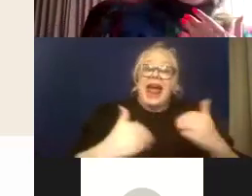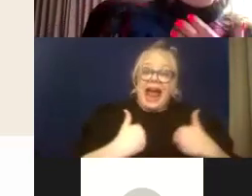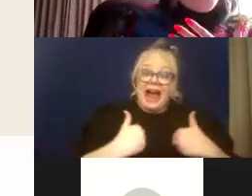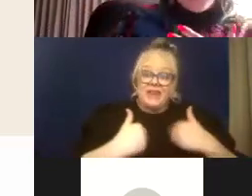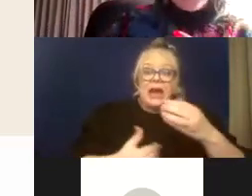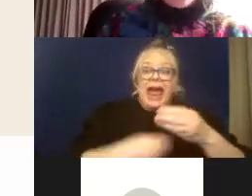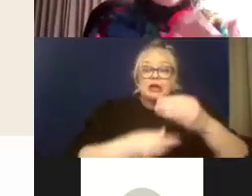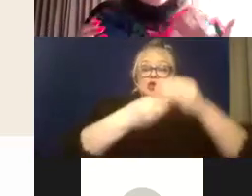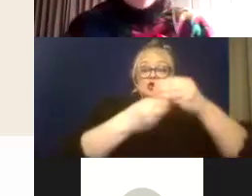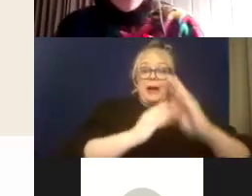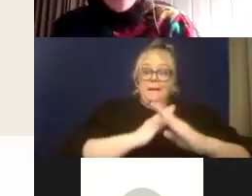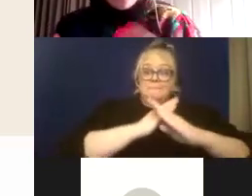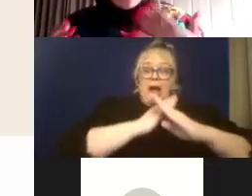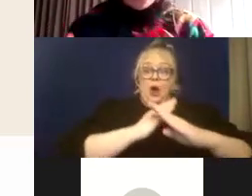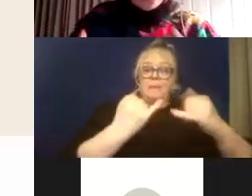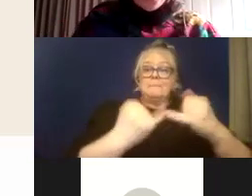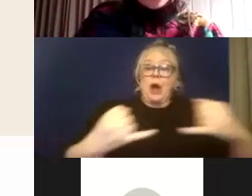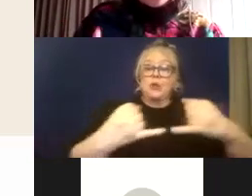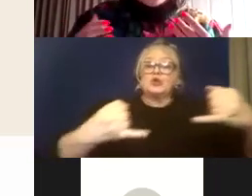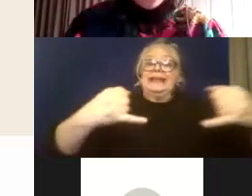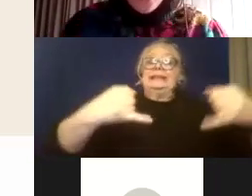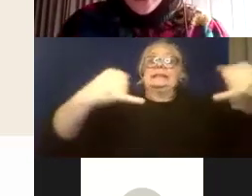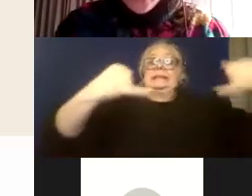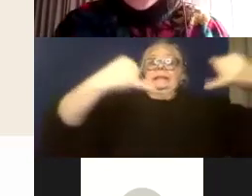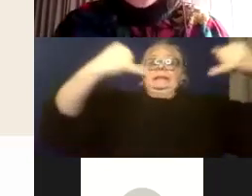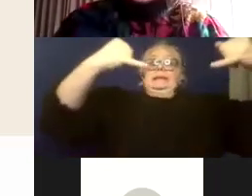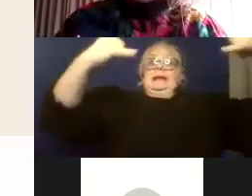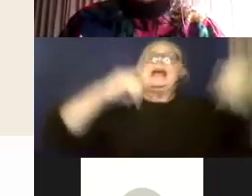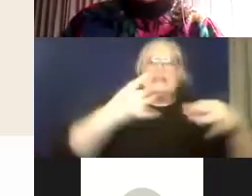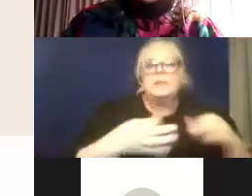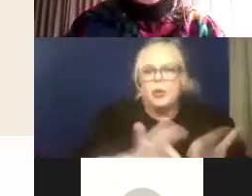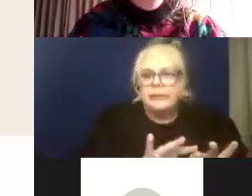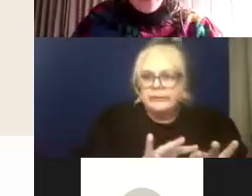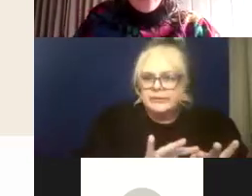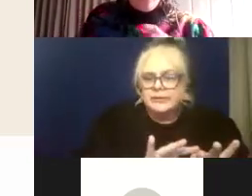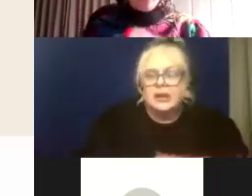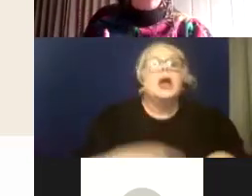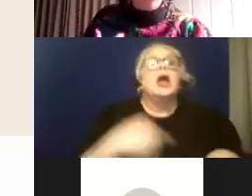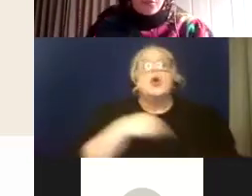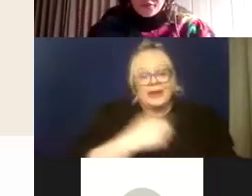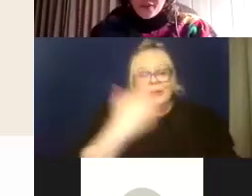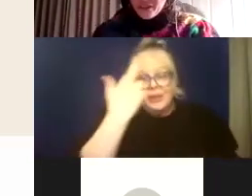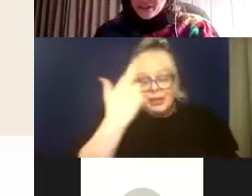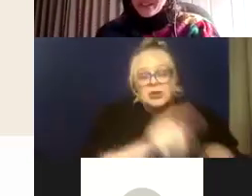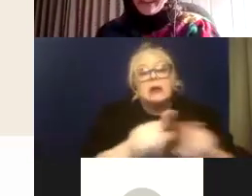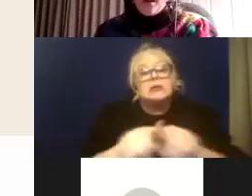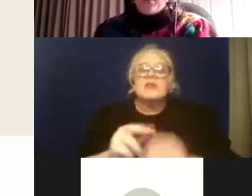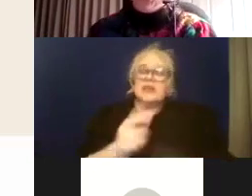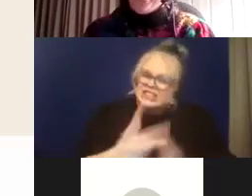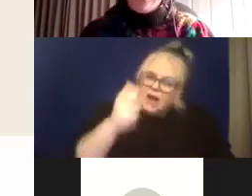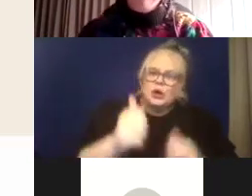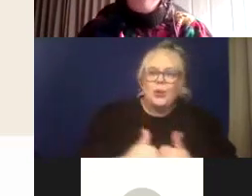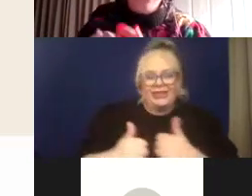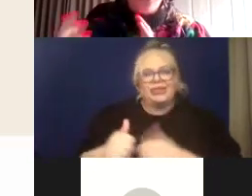We also recognize that self-care and emotional boundaries are harder with cases that involve youth, institutional failures, and